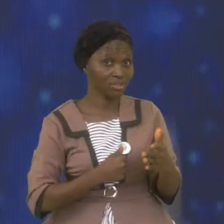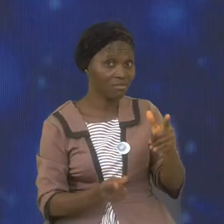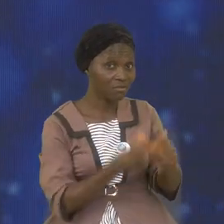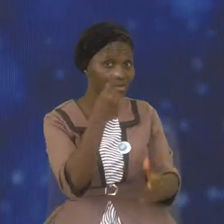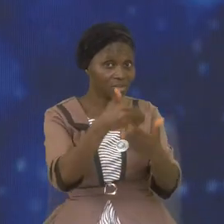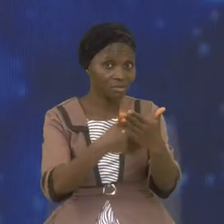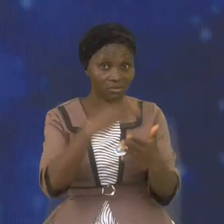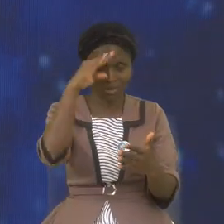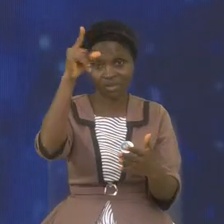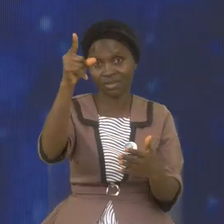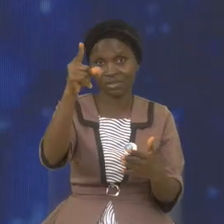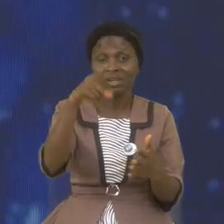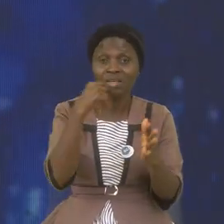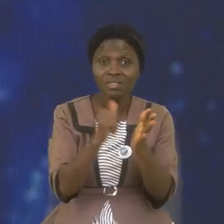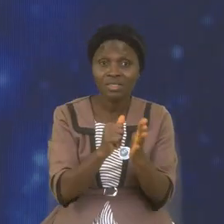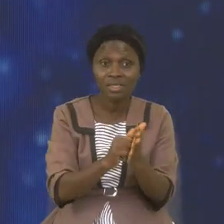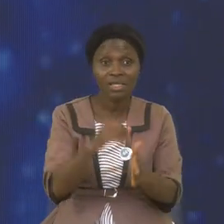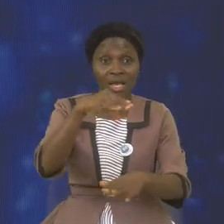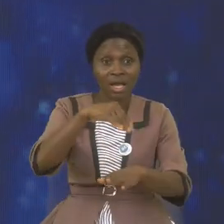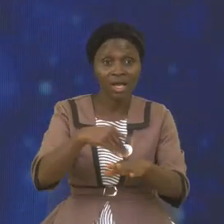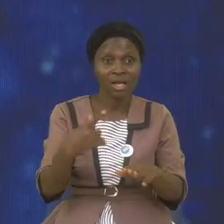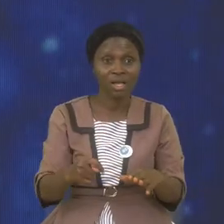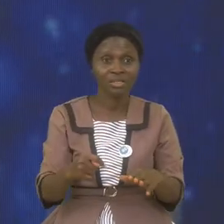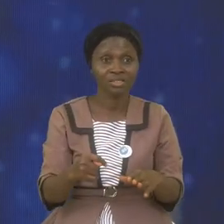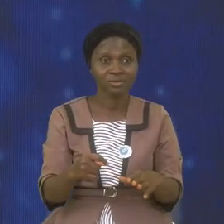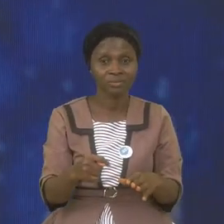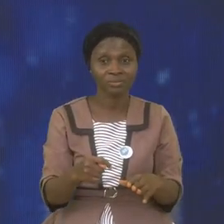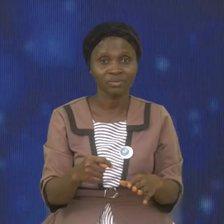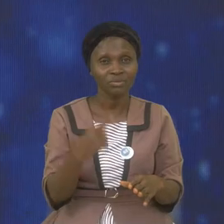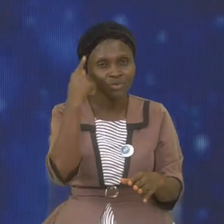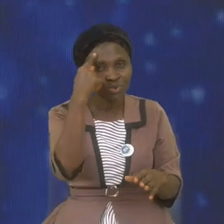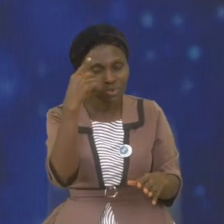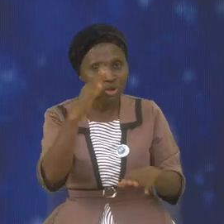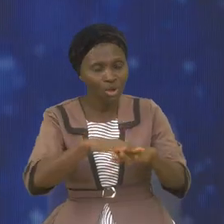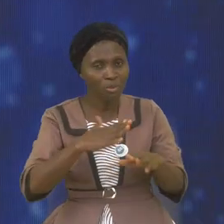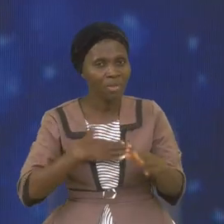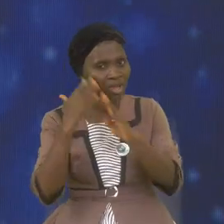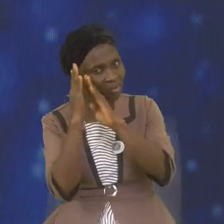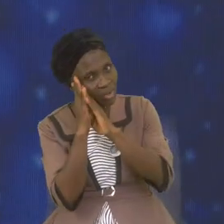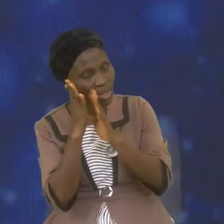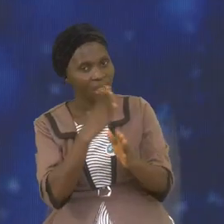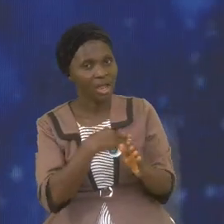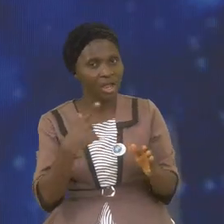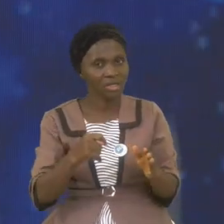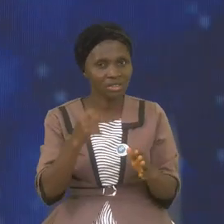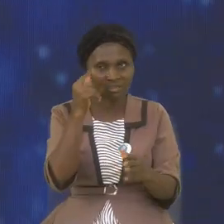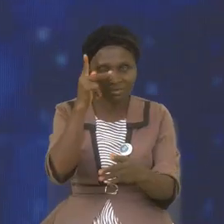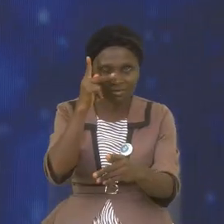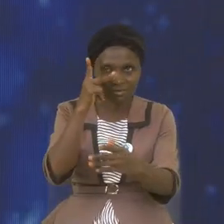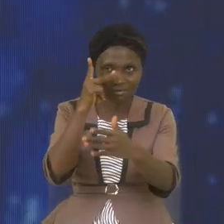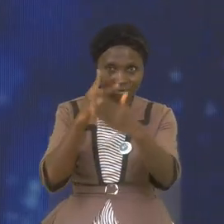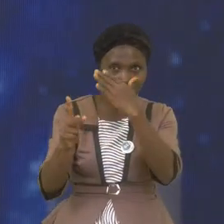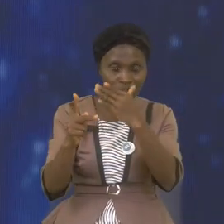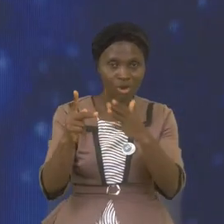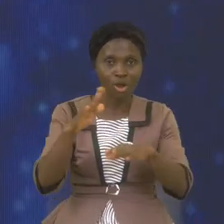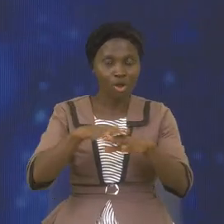the thoughts of my bed upon my bed and the visions of my head